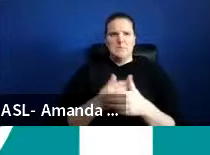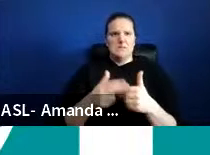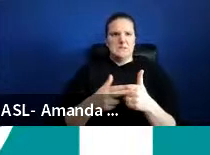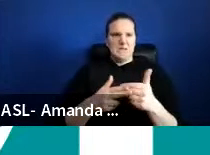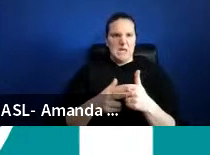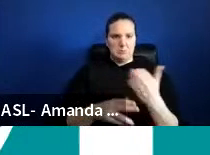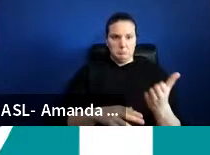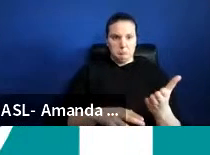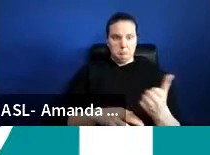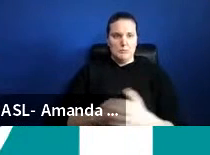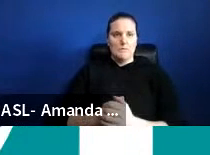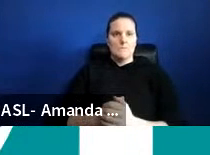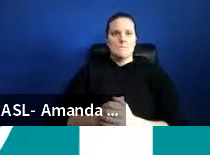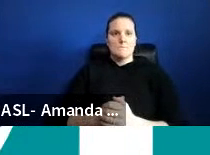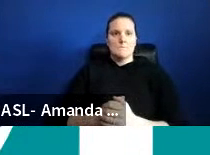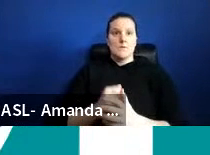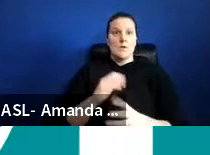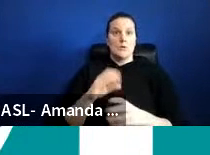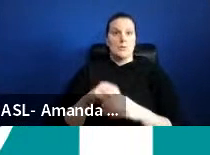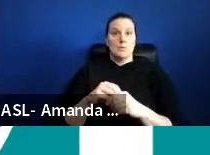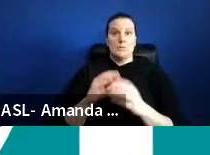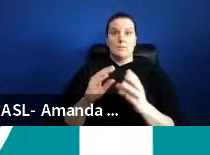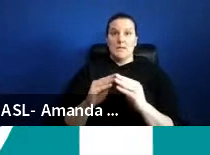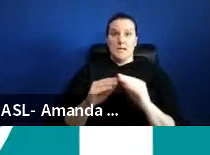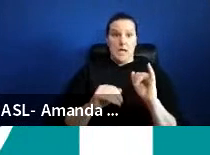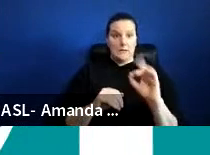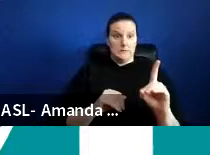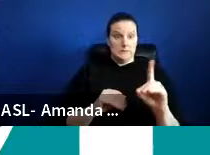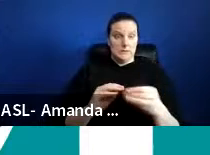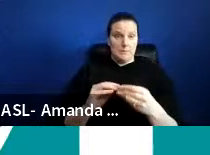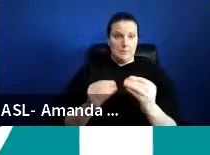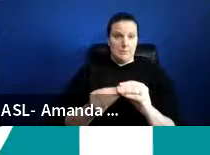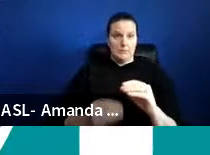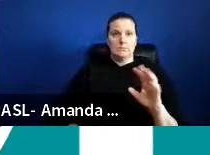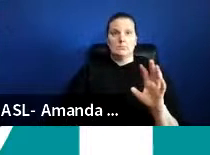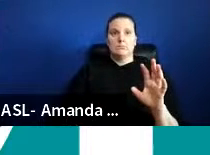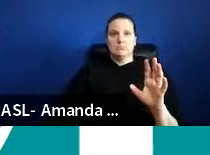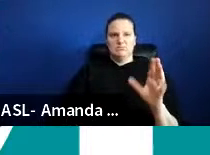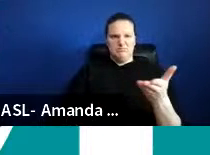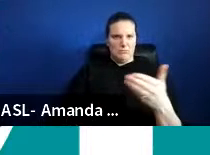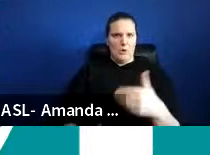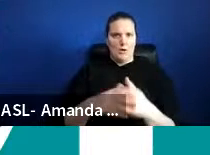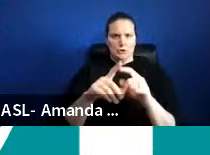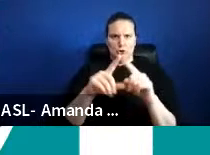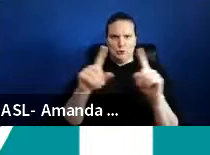1-408-638-0968. You'll want to include the meeting ID number